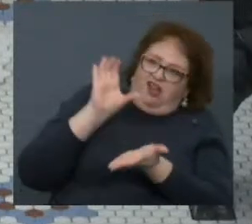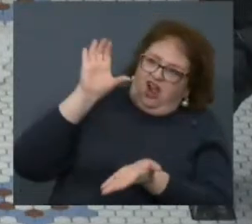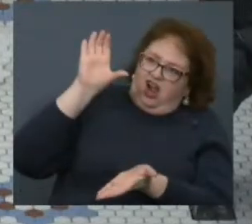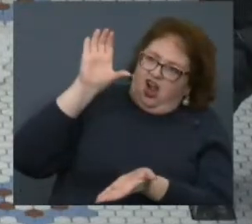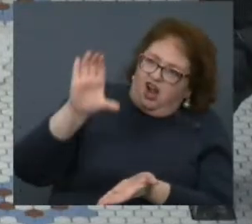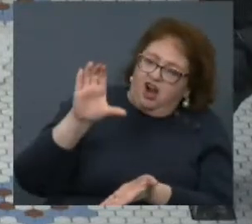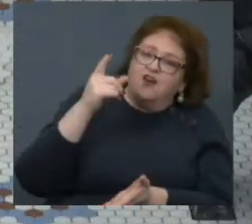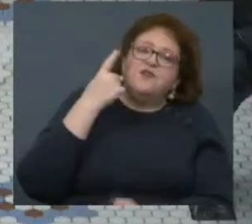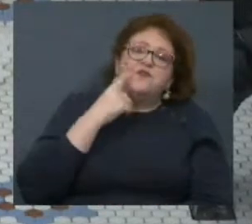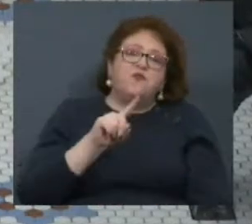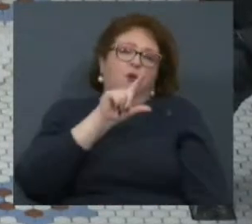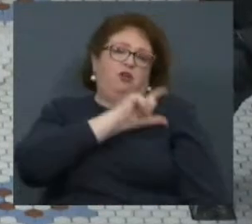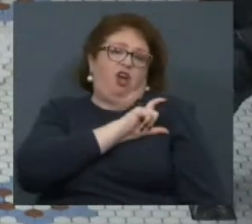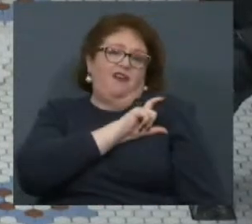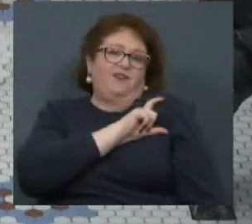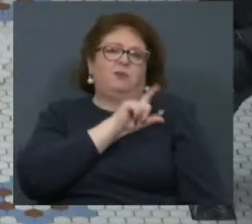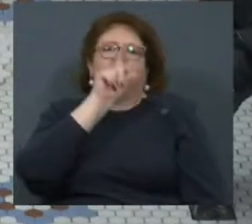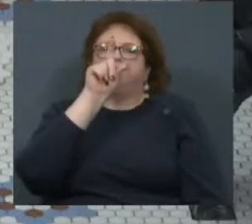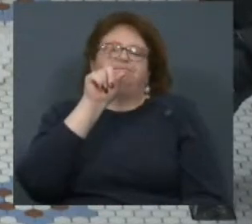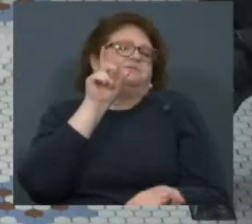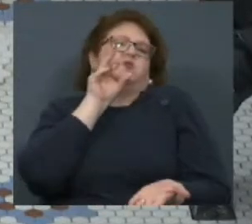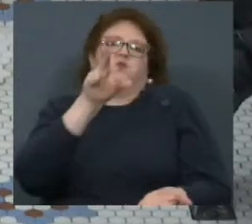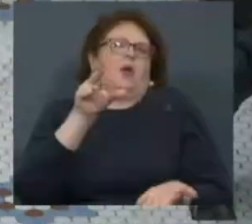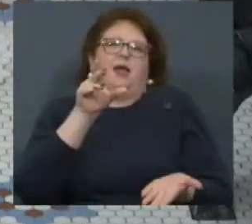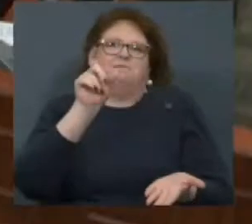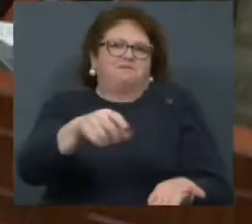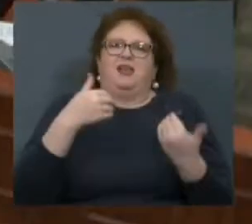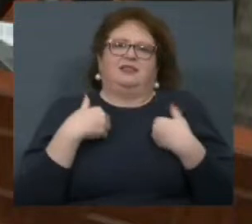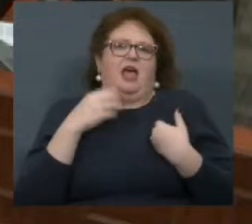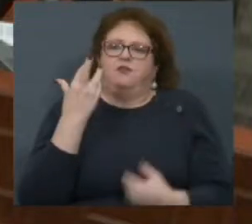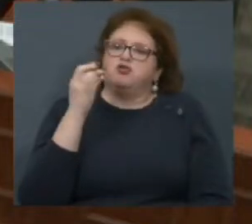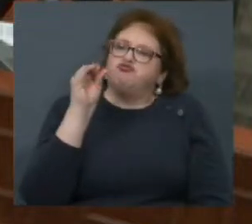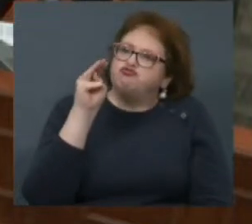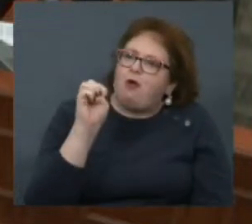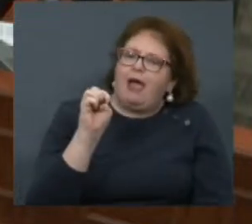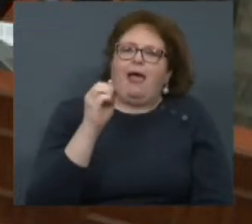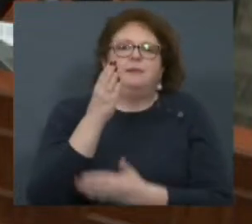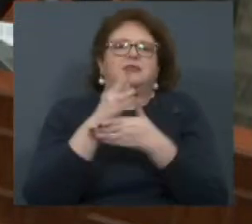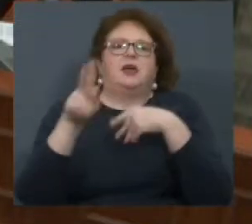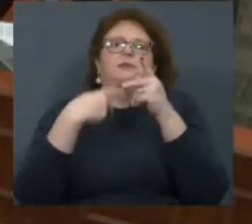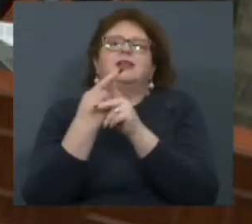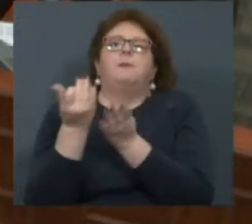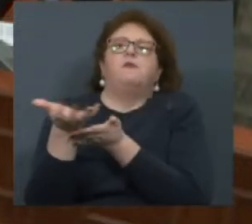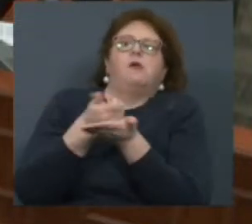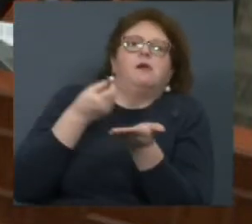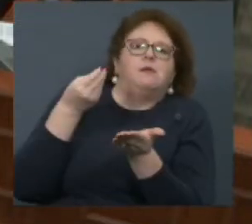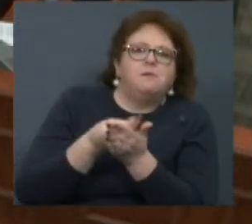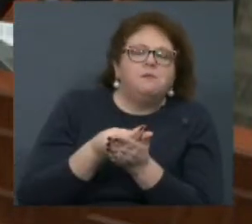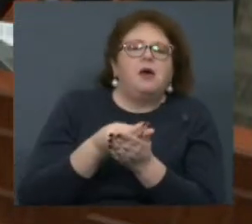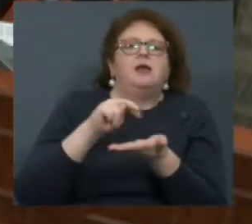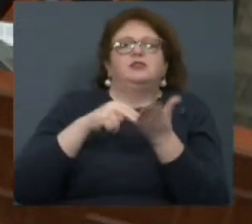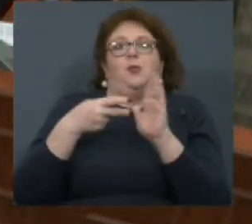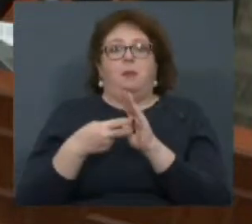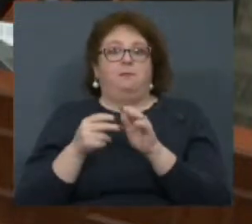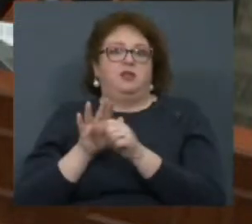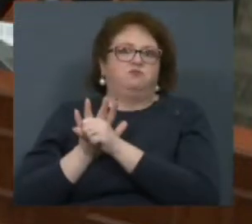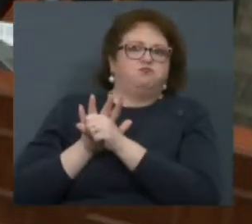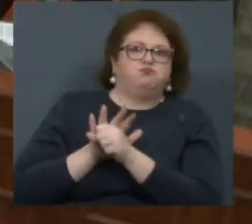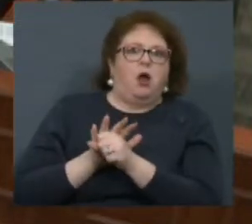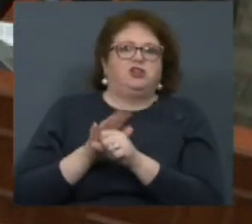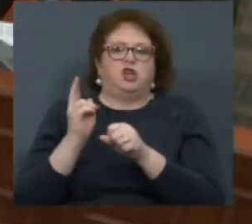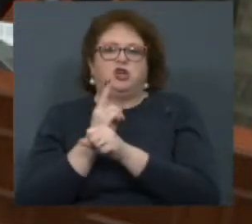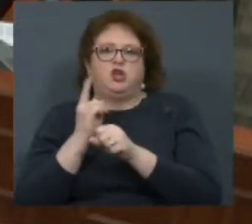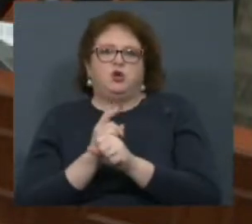infrastructure, you've got to have crime. You've got to have some sort of revenue, right? So, like, you're going to be looking at pressure to use the license